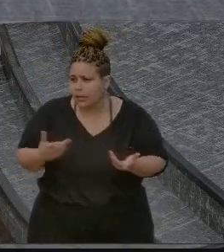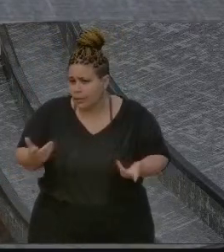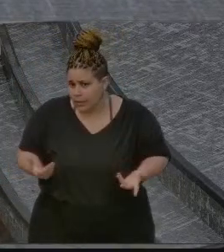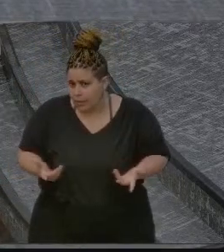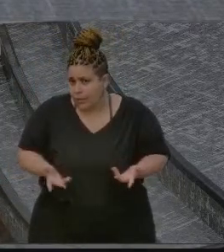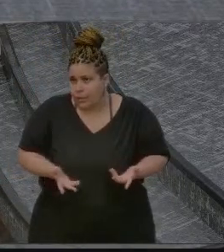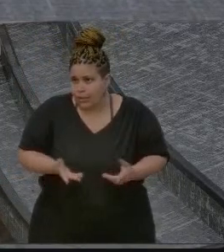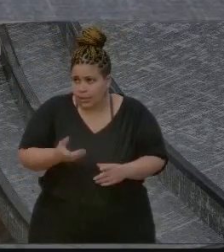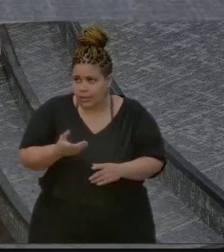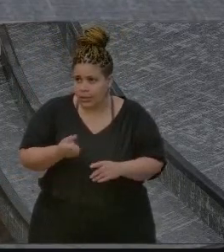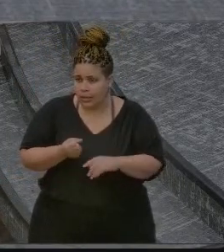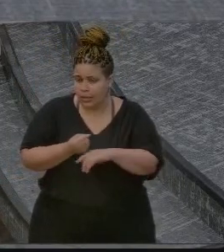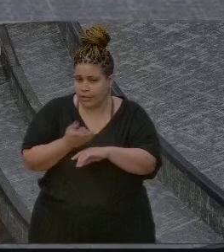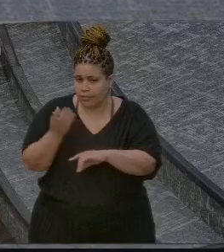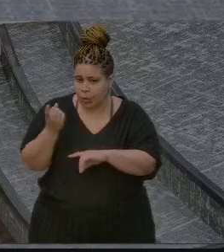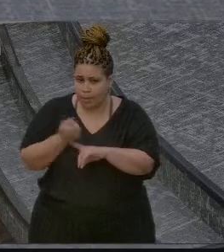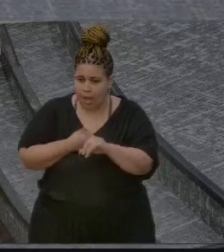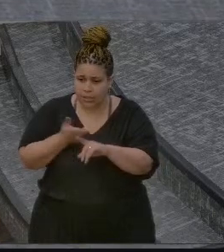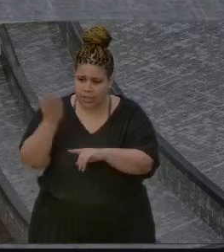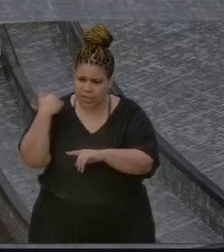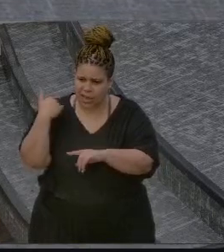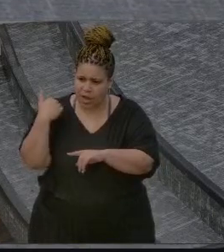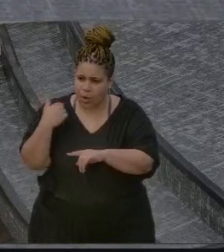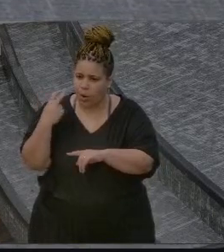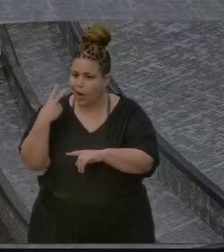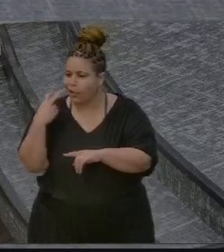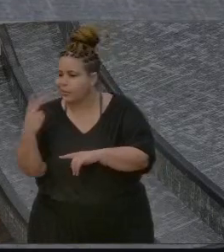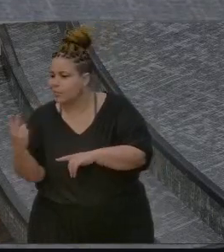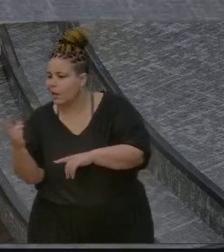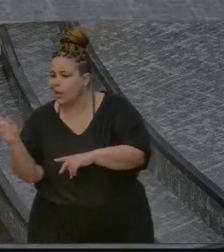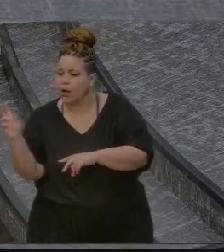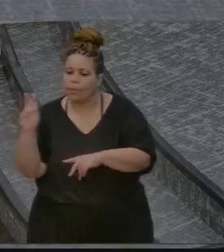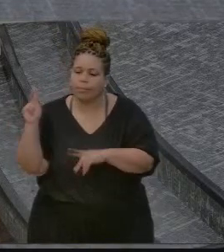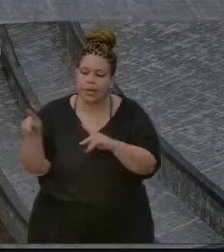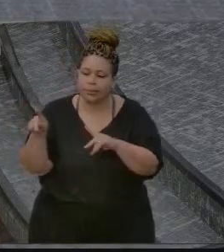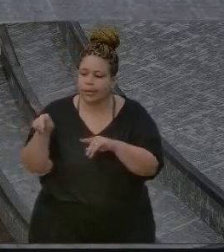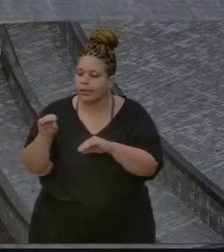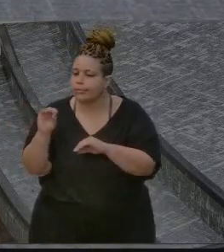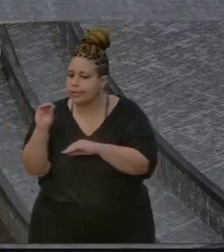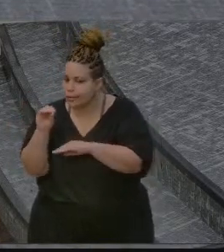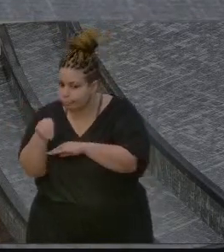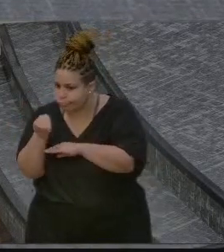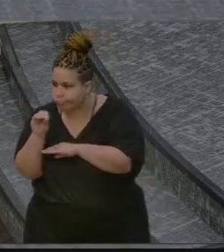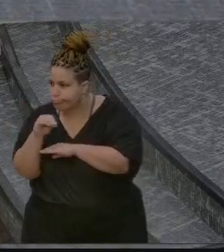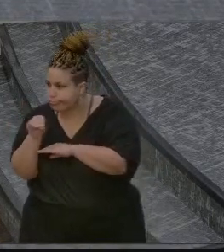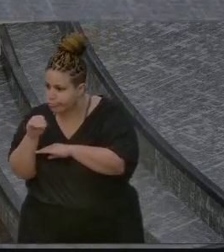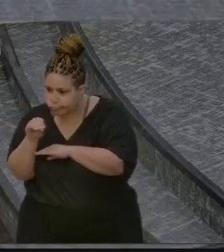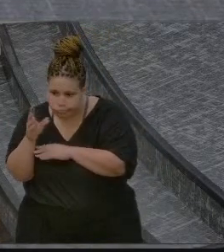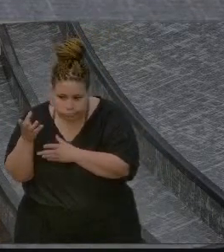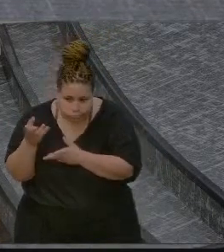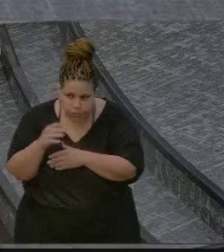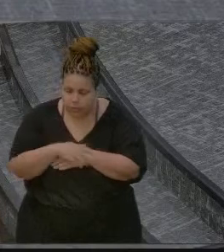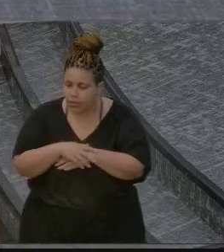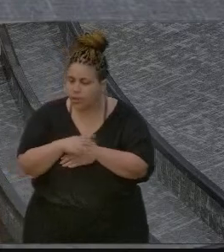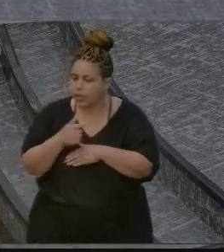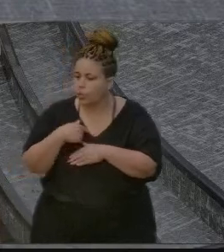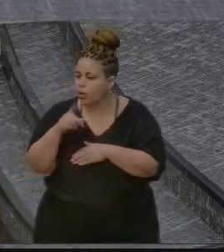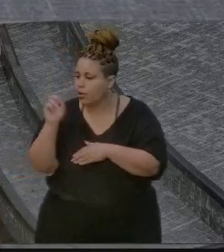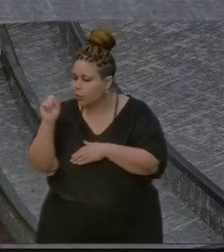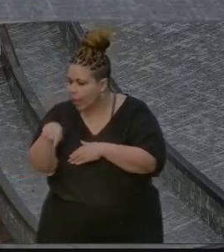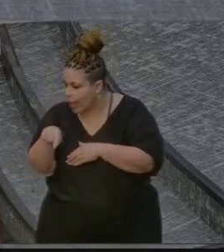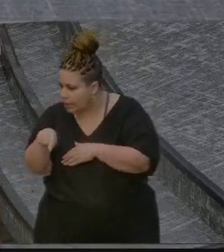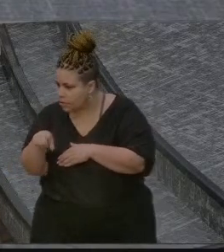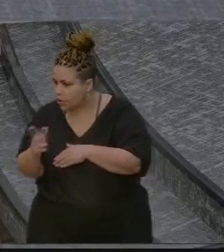months ago and saw heads nod, but before we went forward with anything, I just wanted to circle back around to be sure there